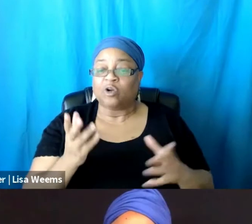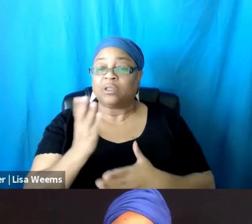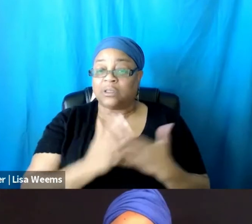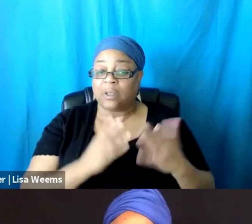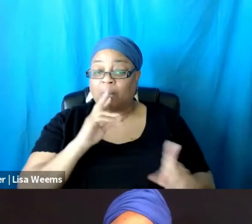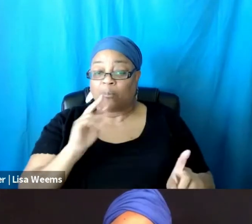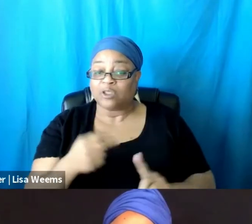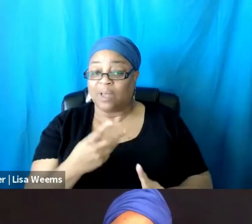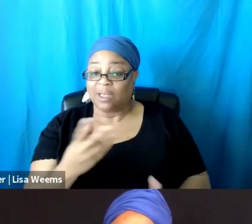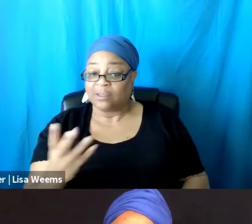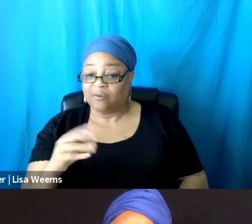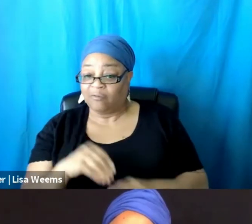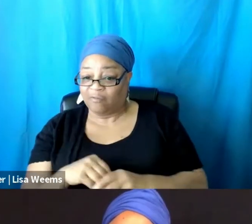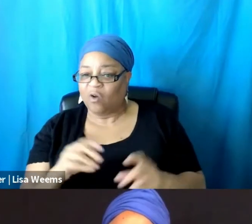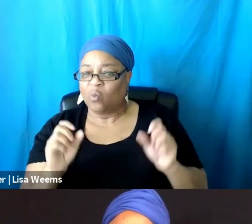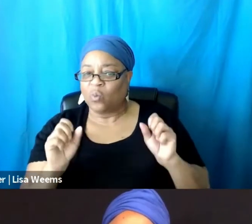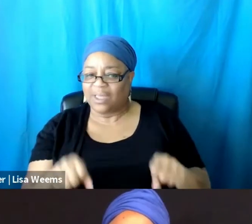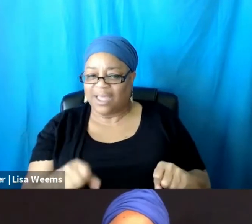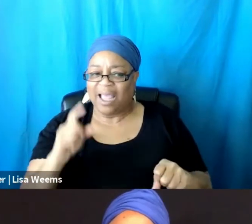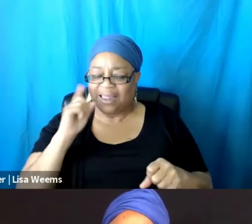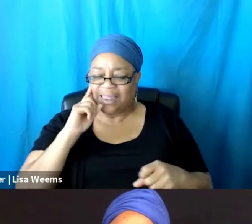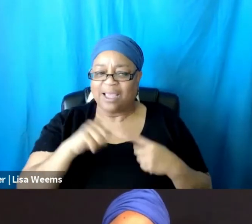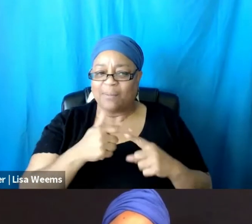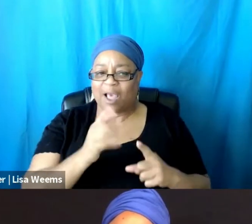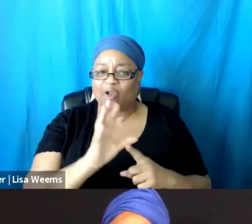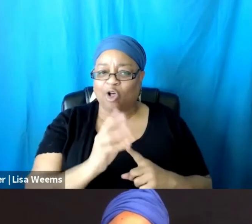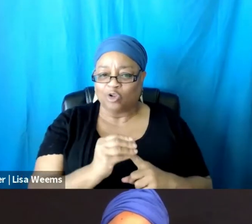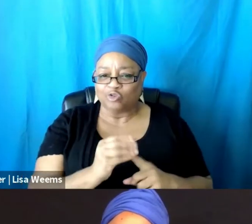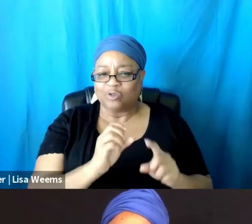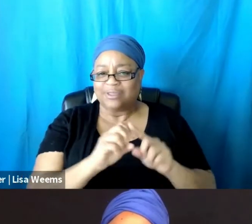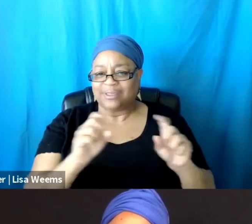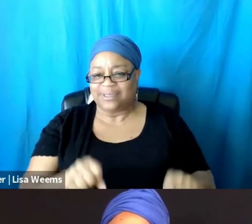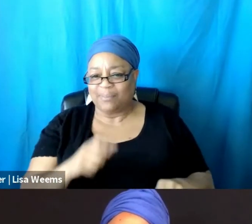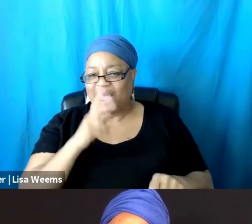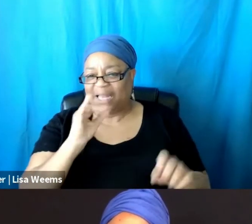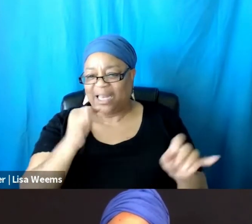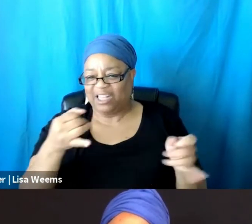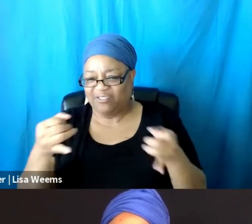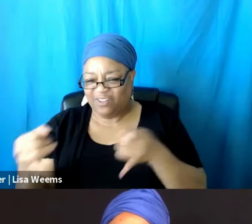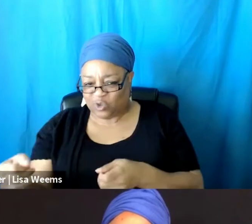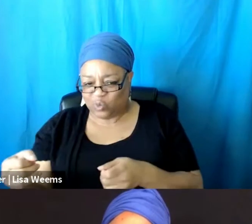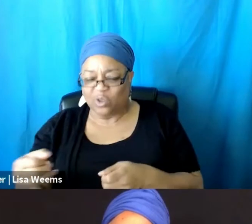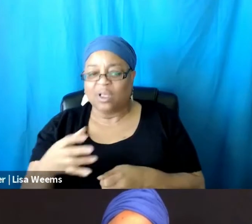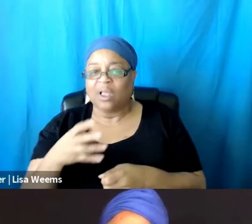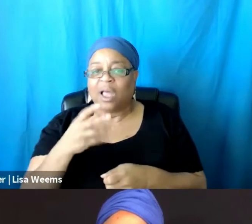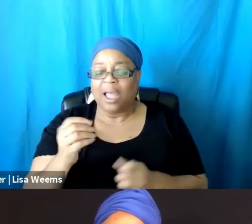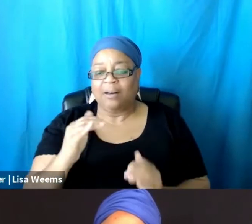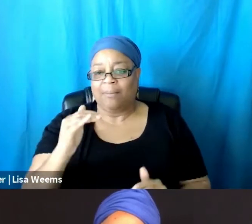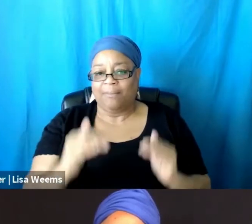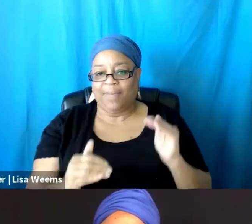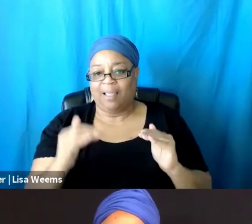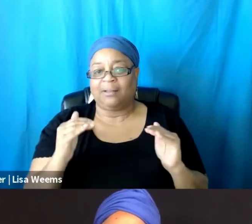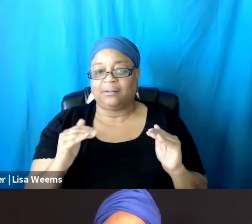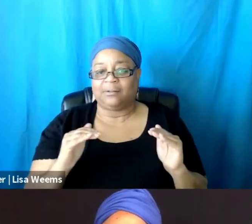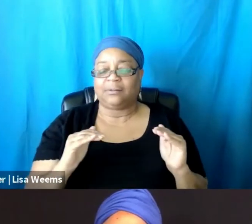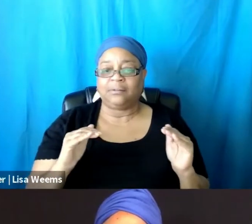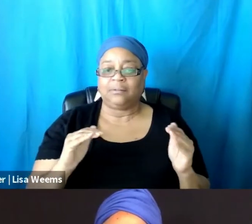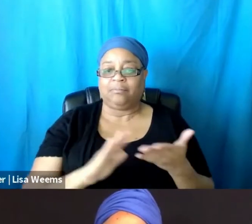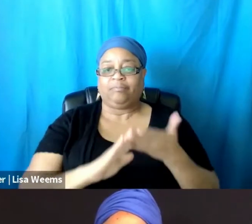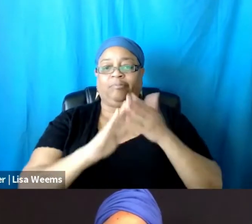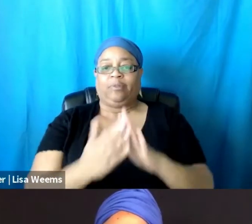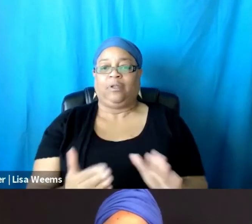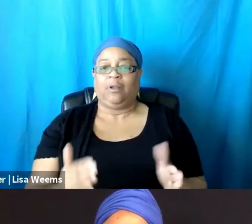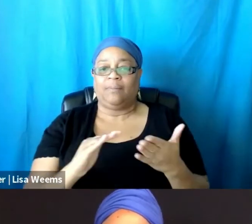about cultural, systemic, individual, and being able to balance into a community-focused disaster preparedness